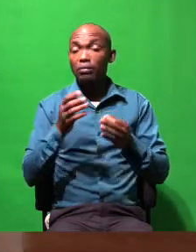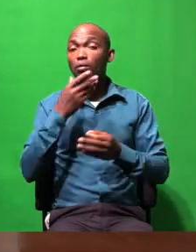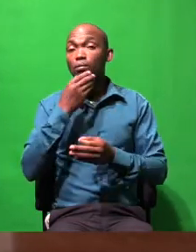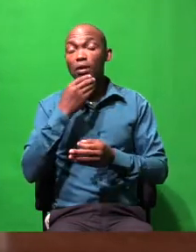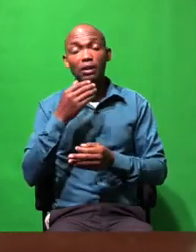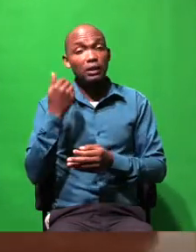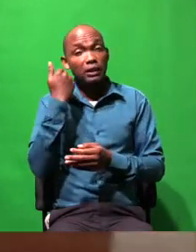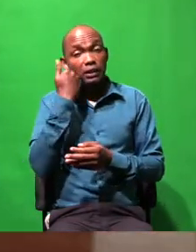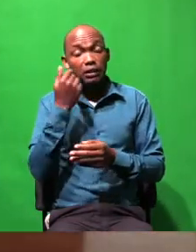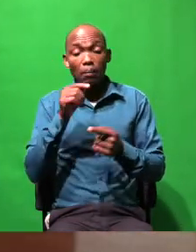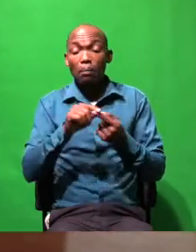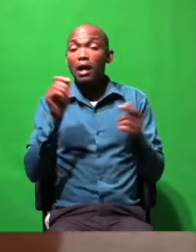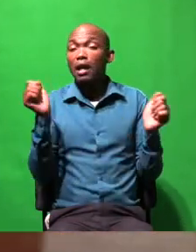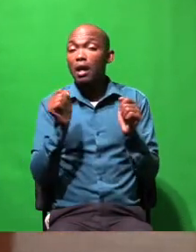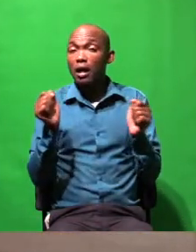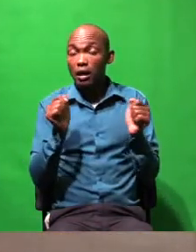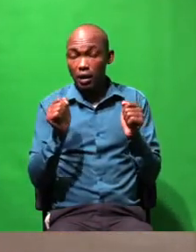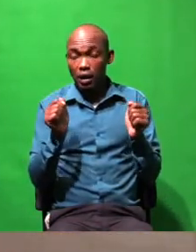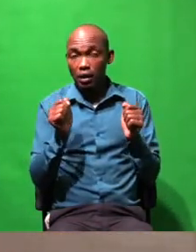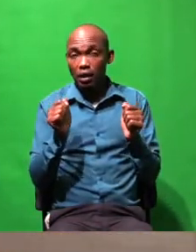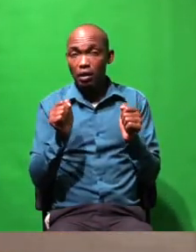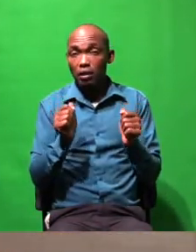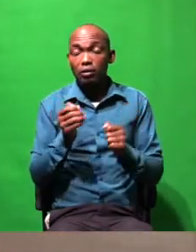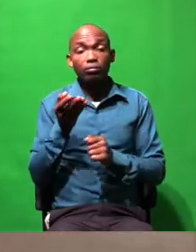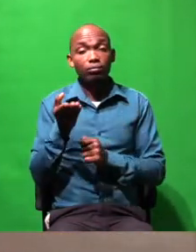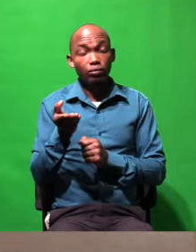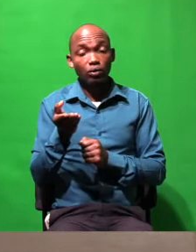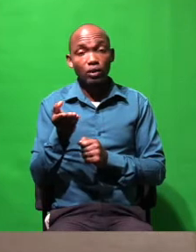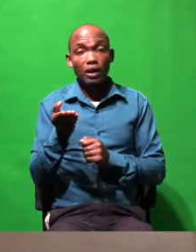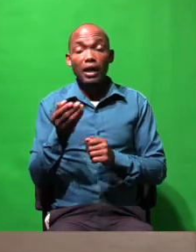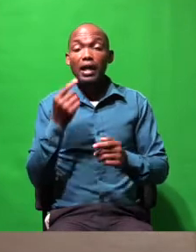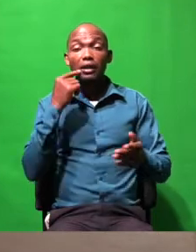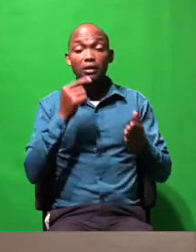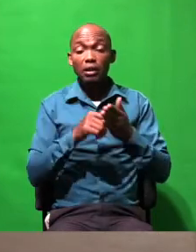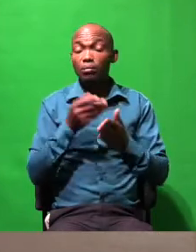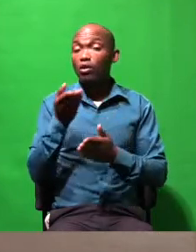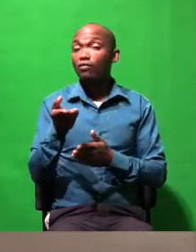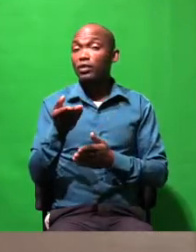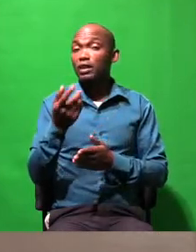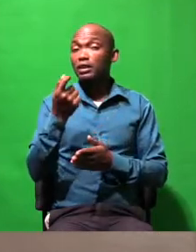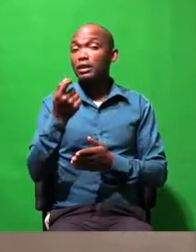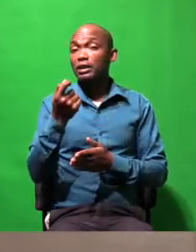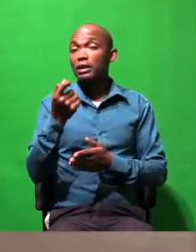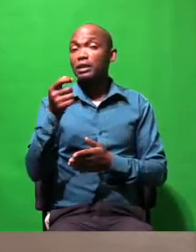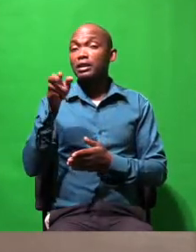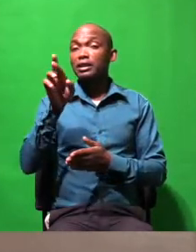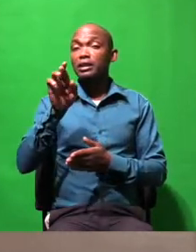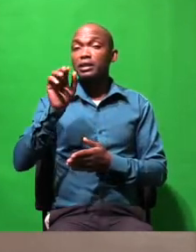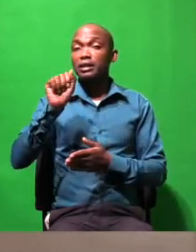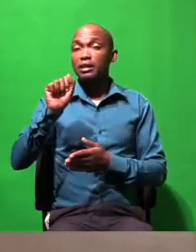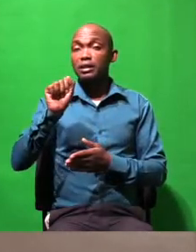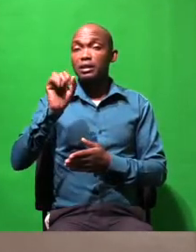a good, but the example of these traits is what